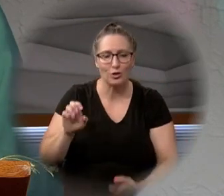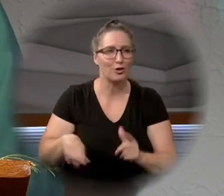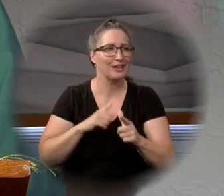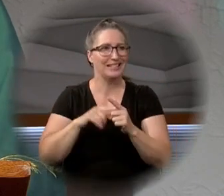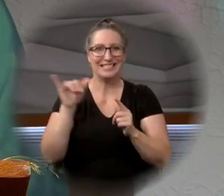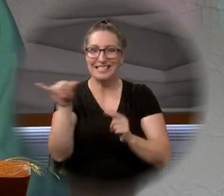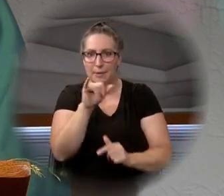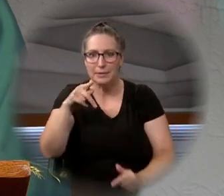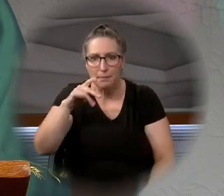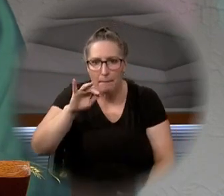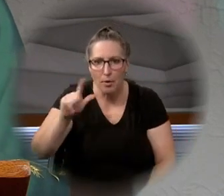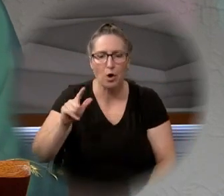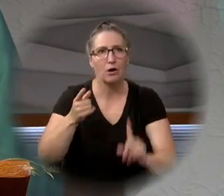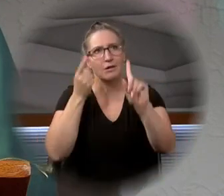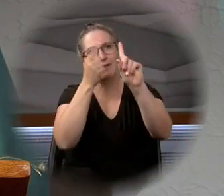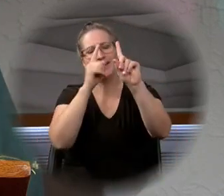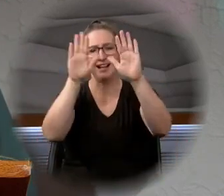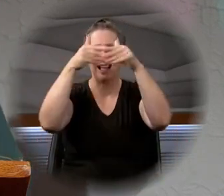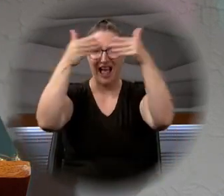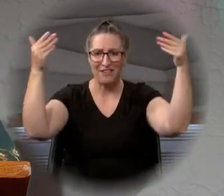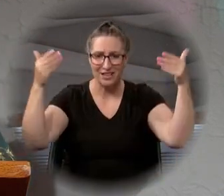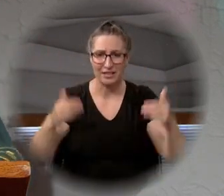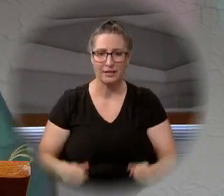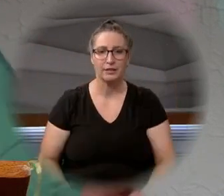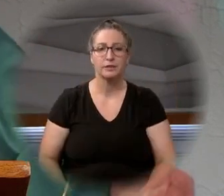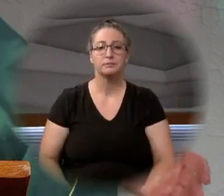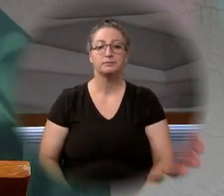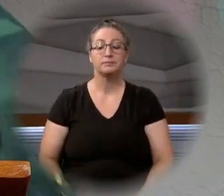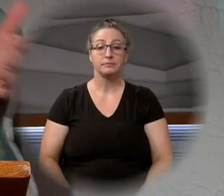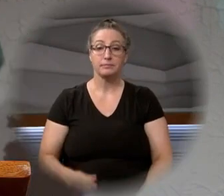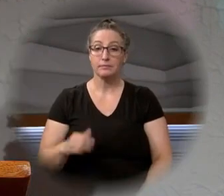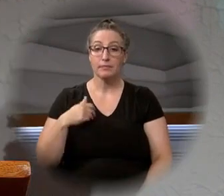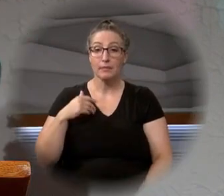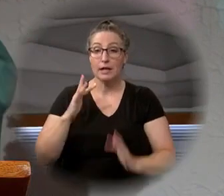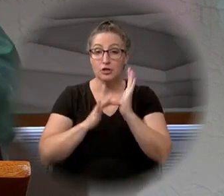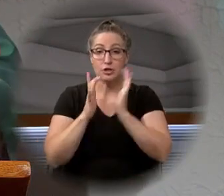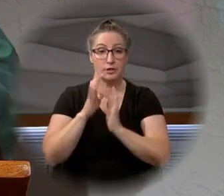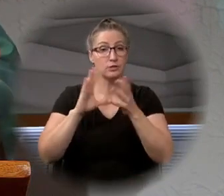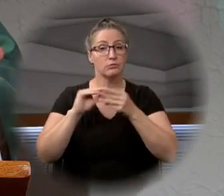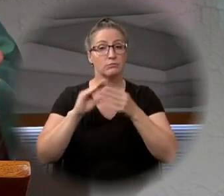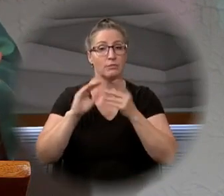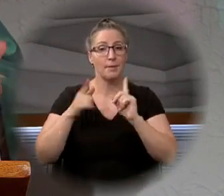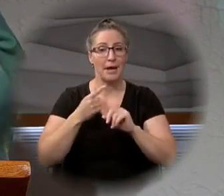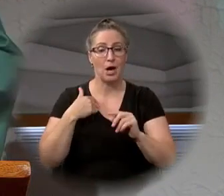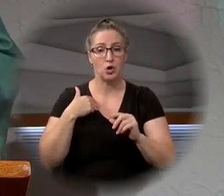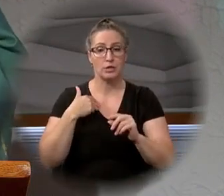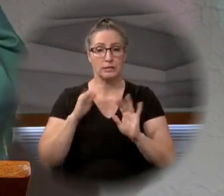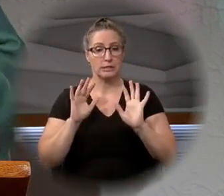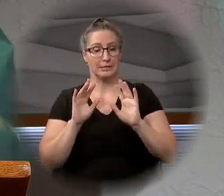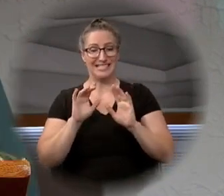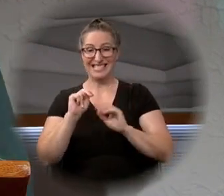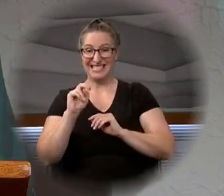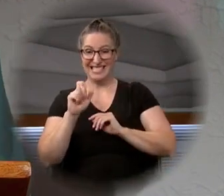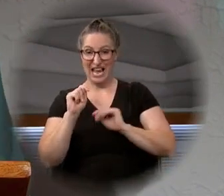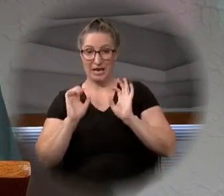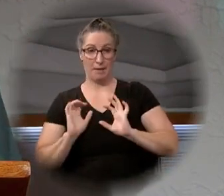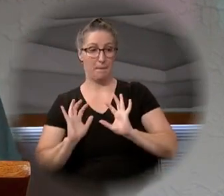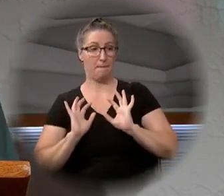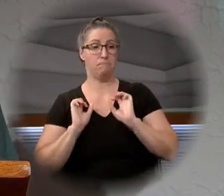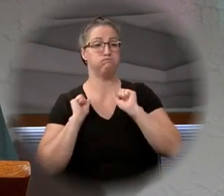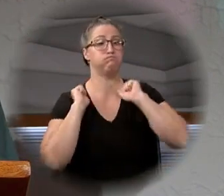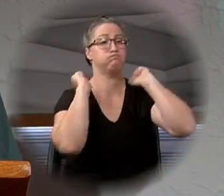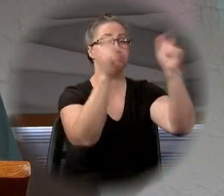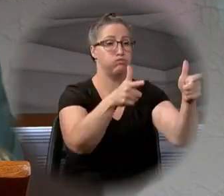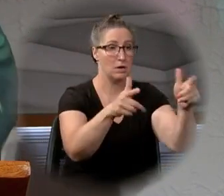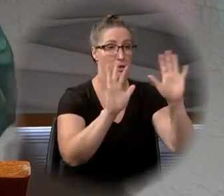so Jesus gives this whole image of the net thrown into the sea, gathering all kinds of fish then that were taken on the